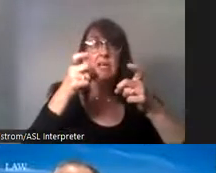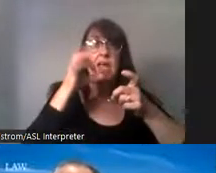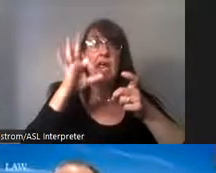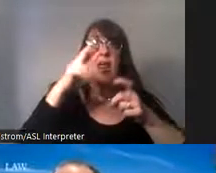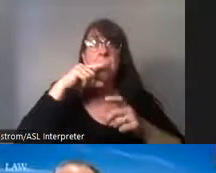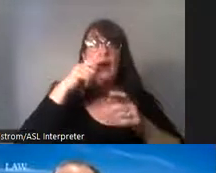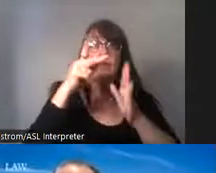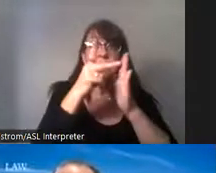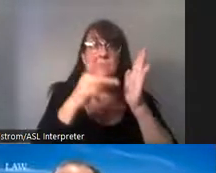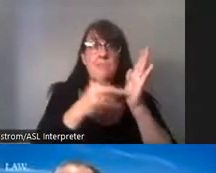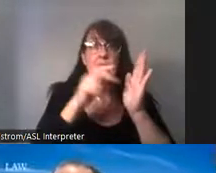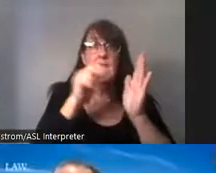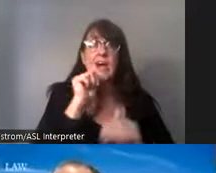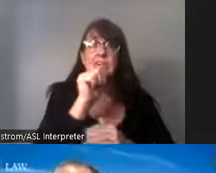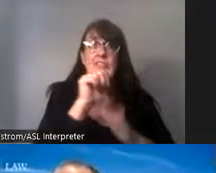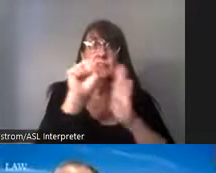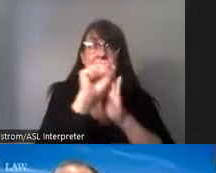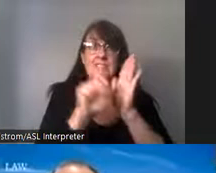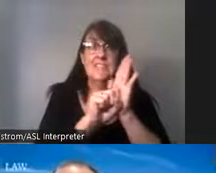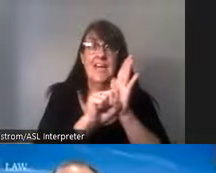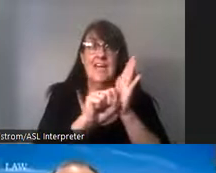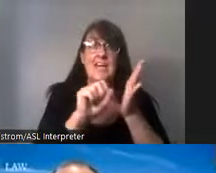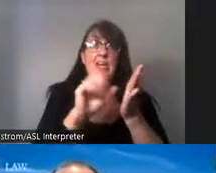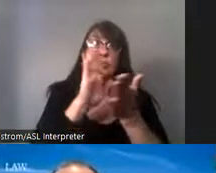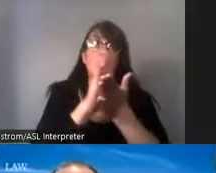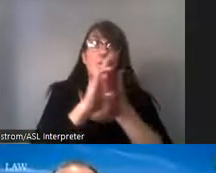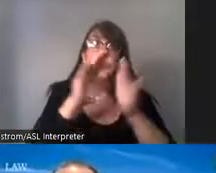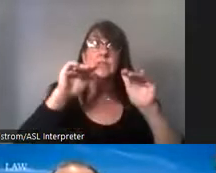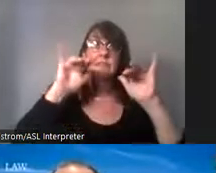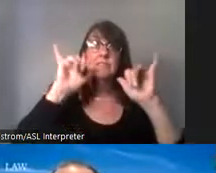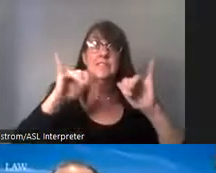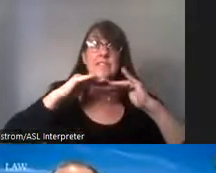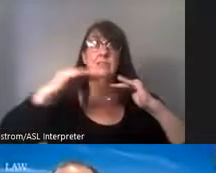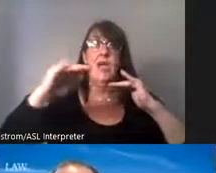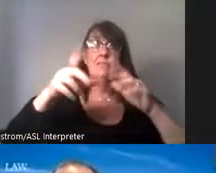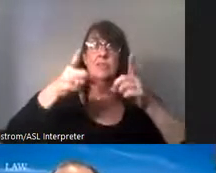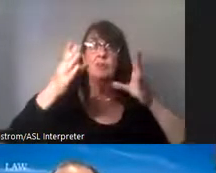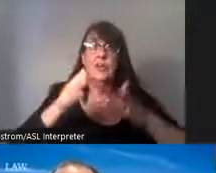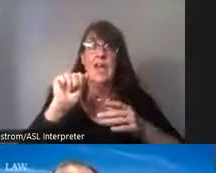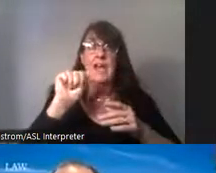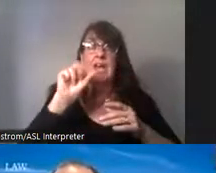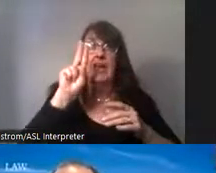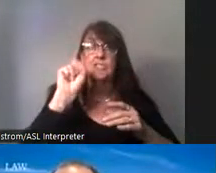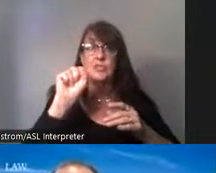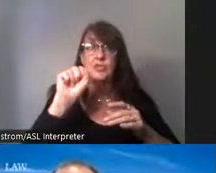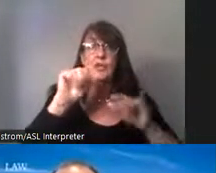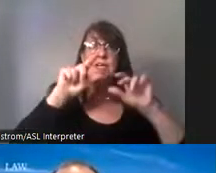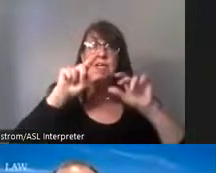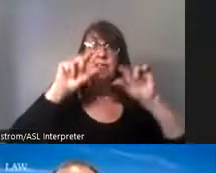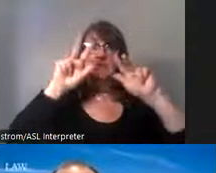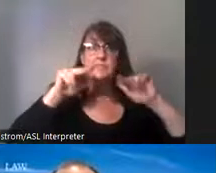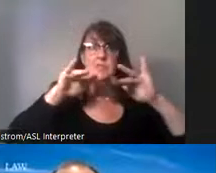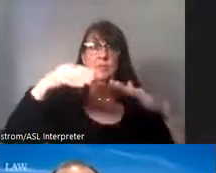Policy at Arizona State University School of Sustainability. I am also director of ASU's Sustainable Purchasing